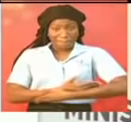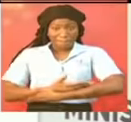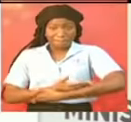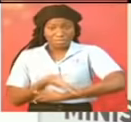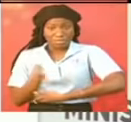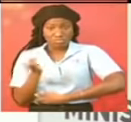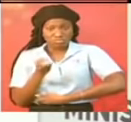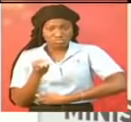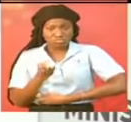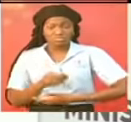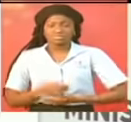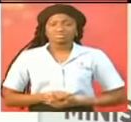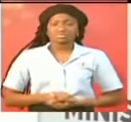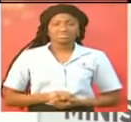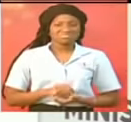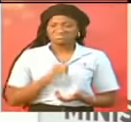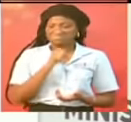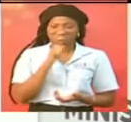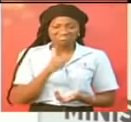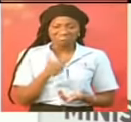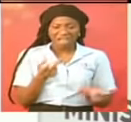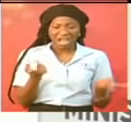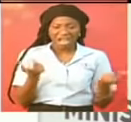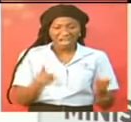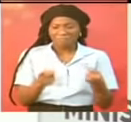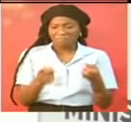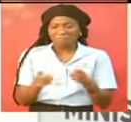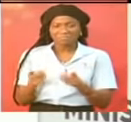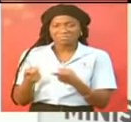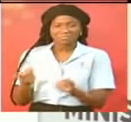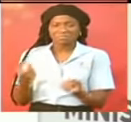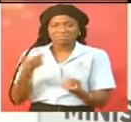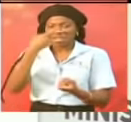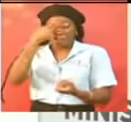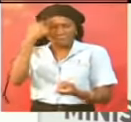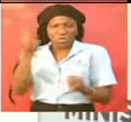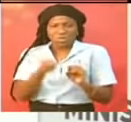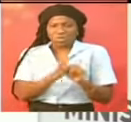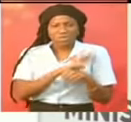international publications, we have not seen any effects as such from COVID